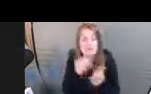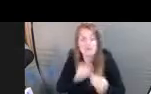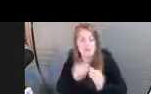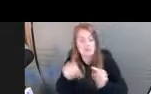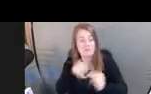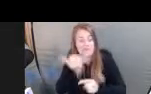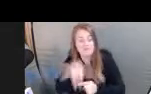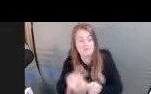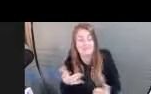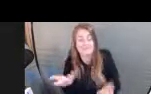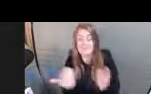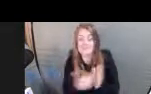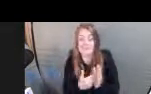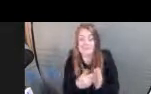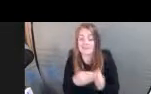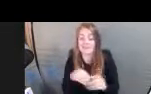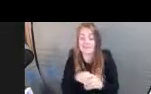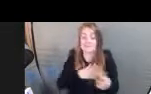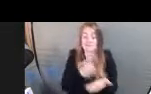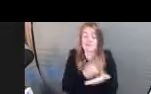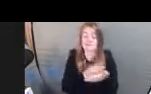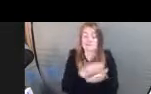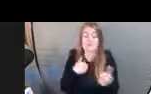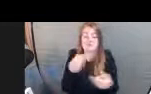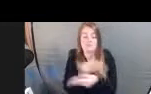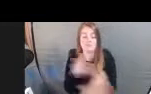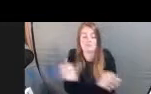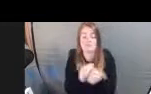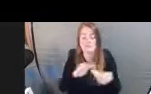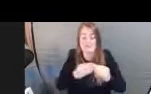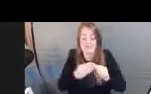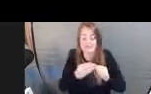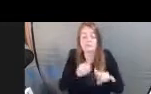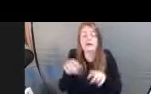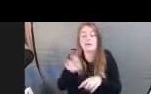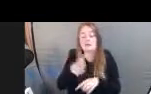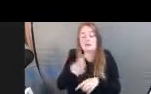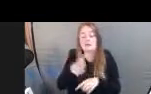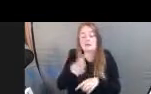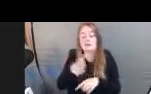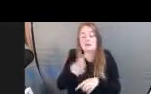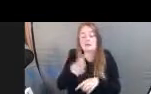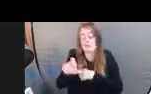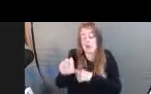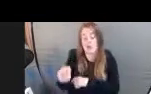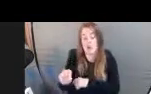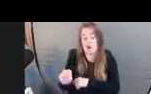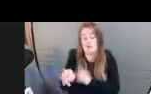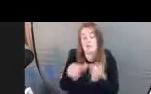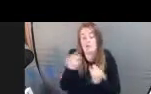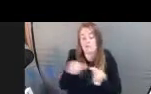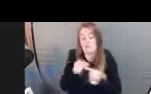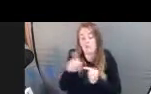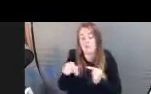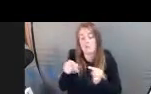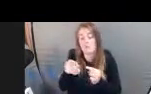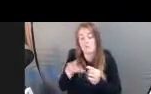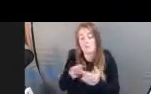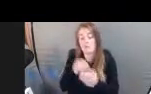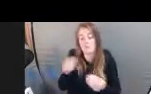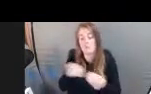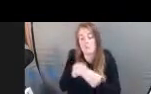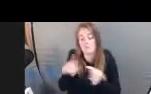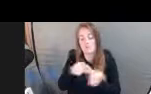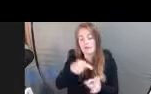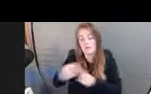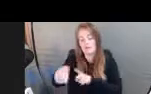that, that's again in my resources that I provided to the city. But if you go to rickhansen.com, you can learn more about their accessibility professionals,